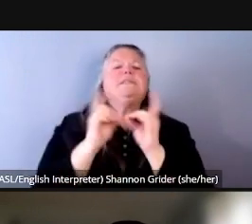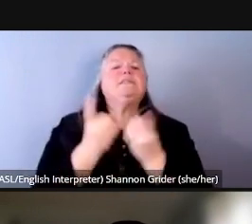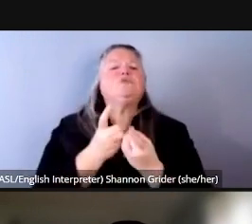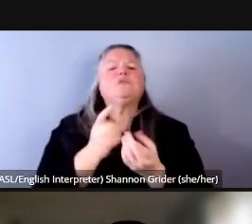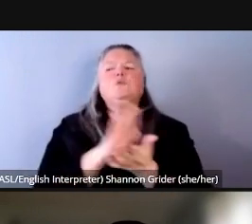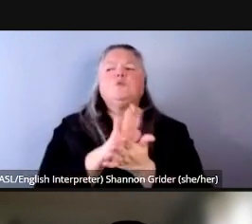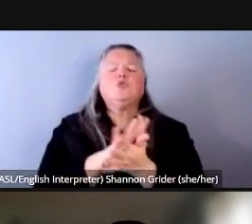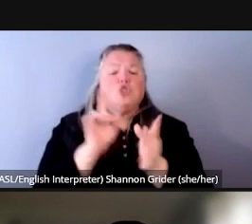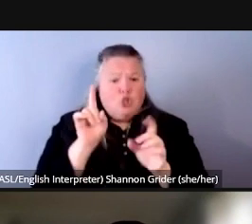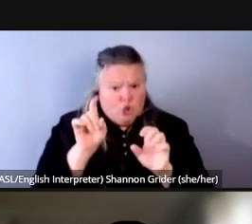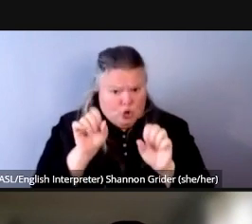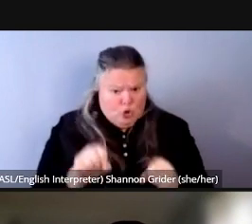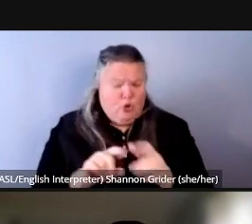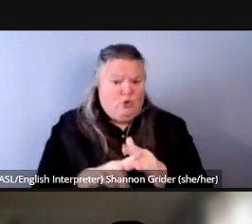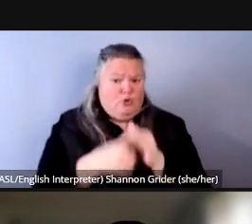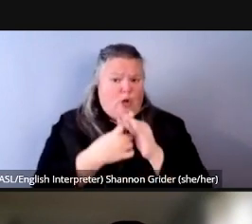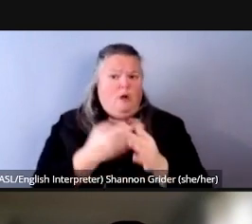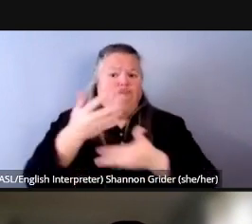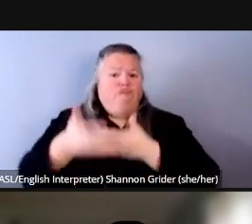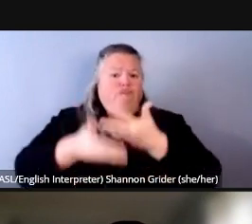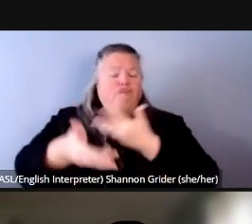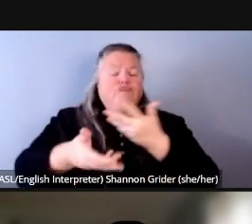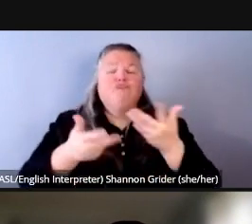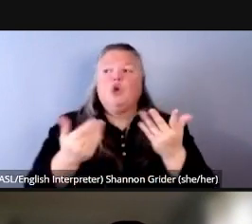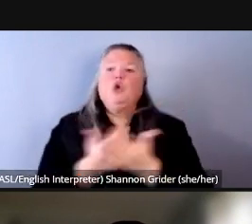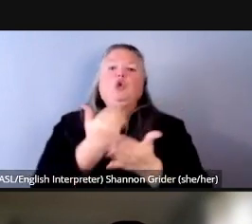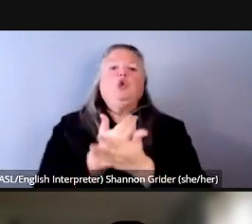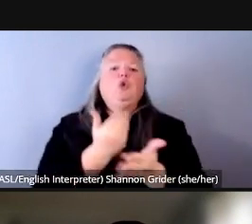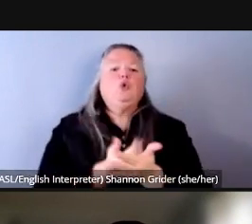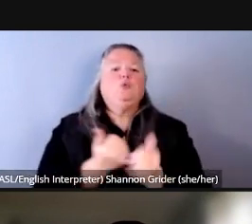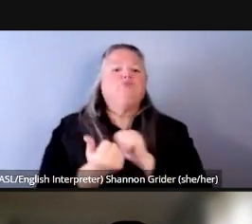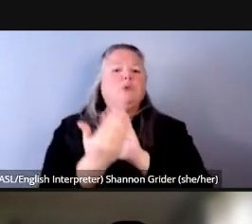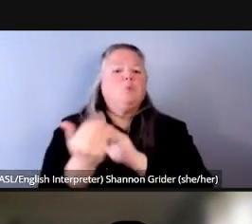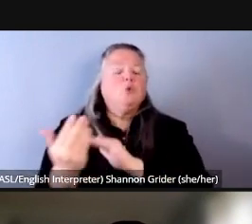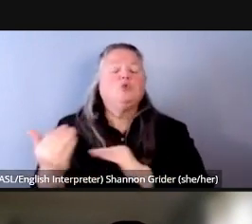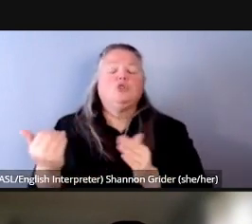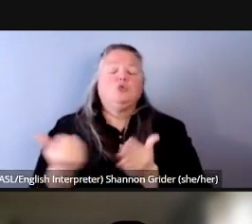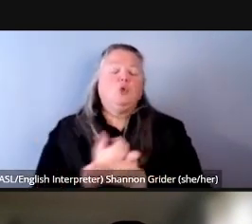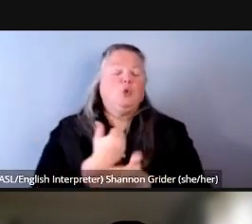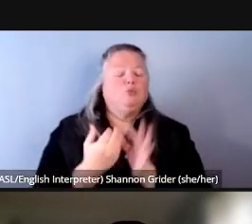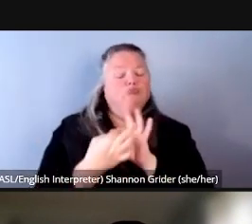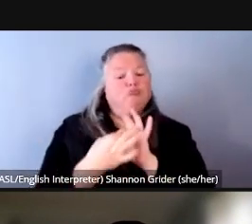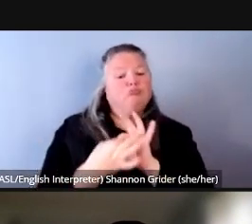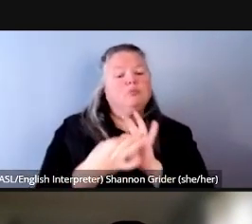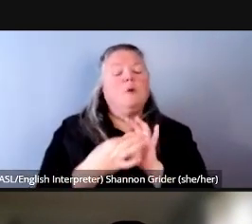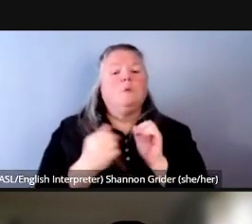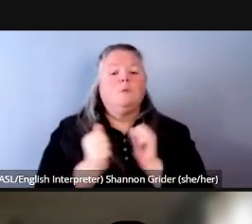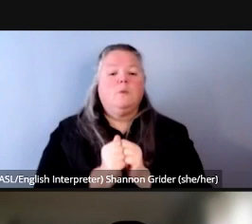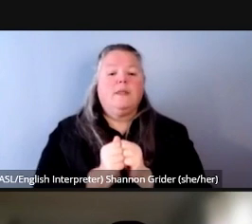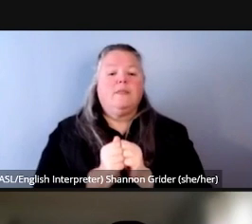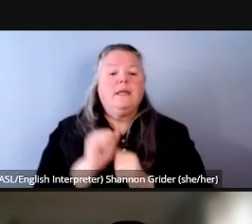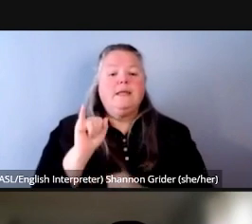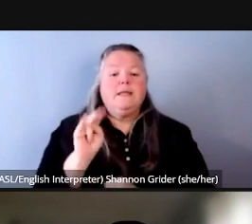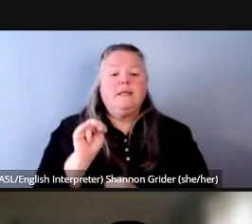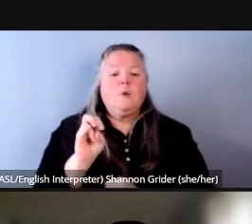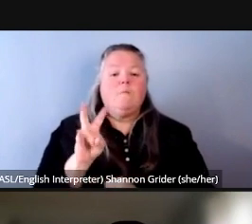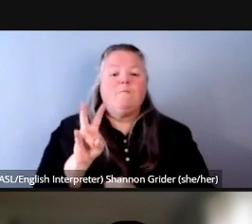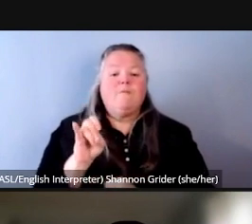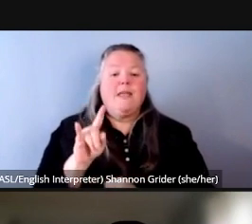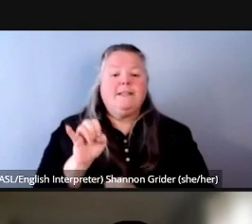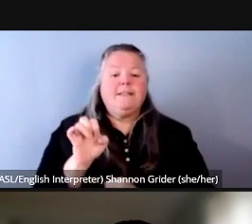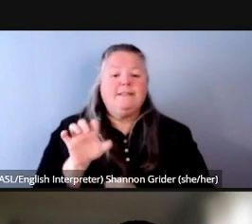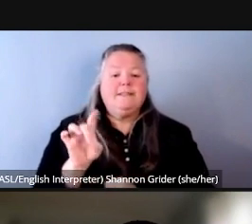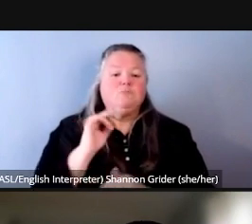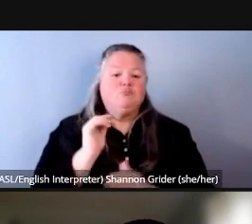really illustrate how schools and districts can engage with um, innovative practices across